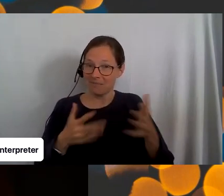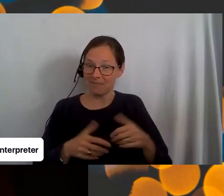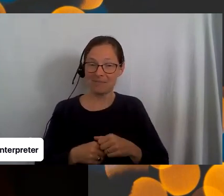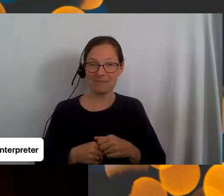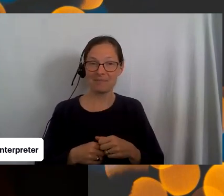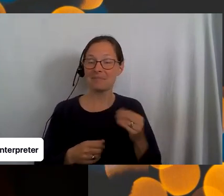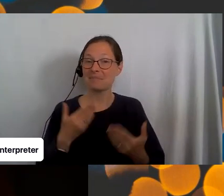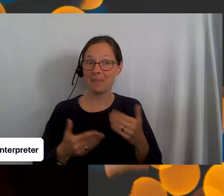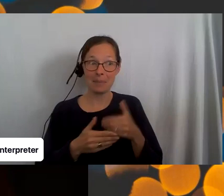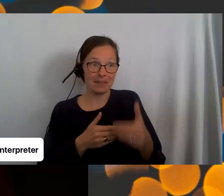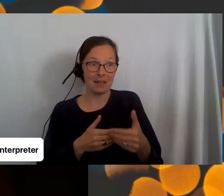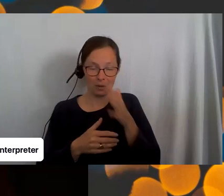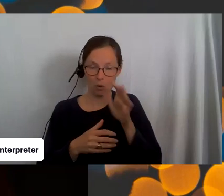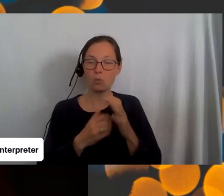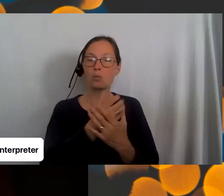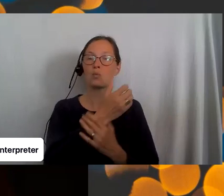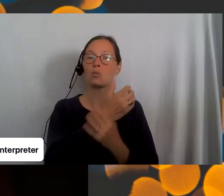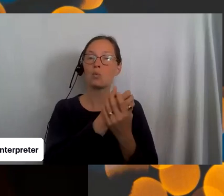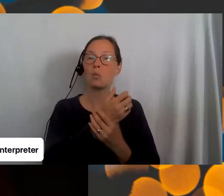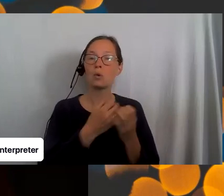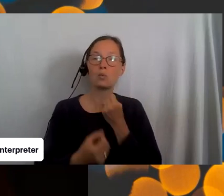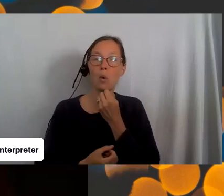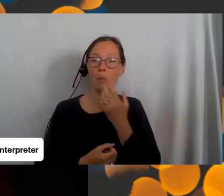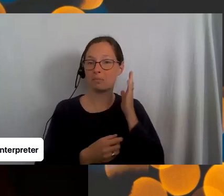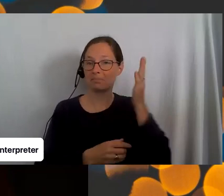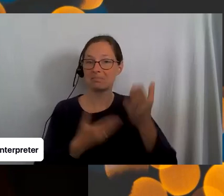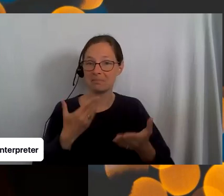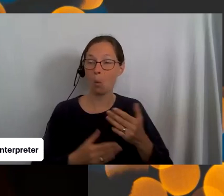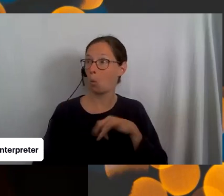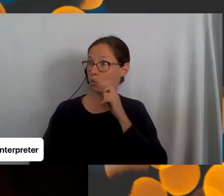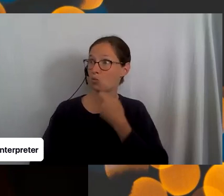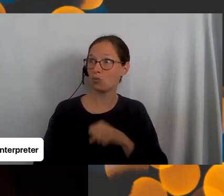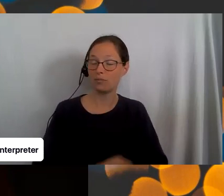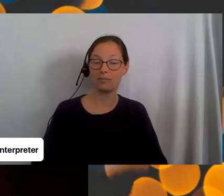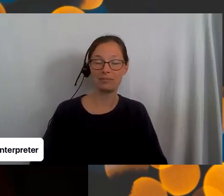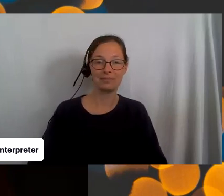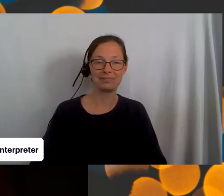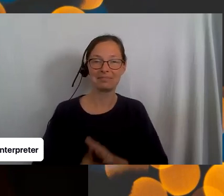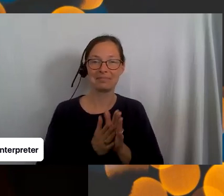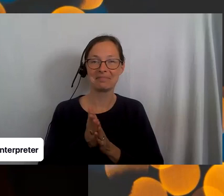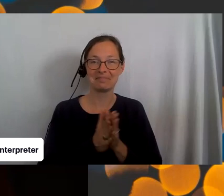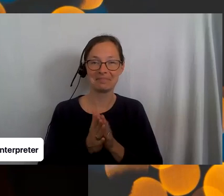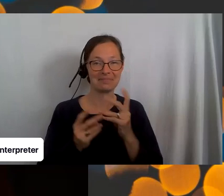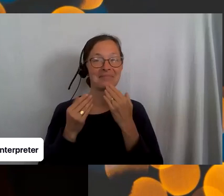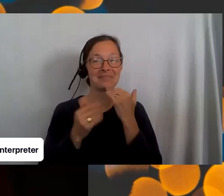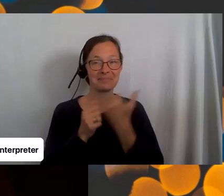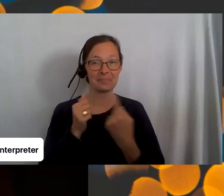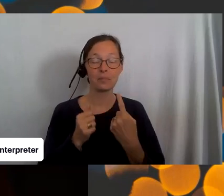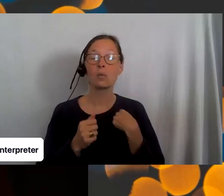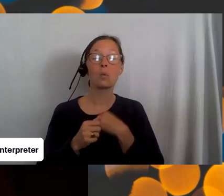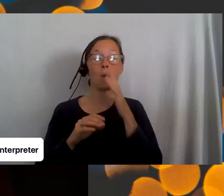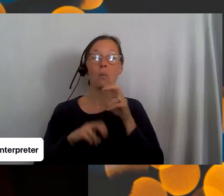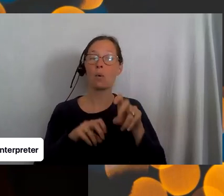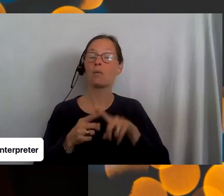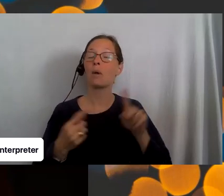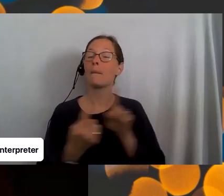And maybe next up we'll do a reformer one day. that's really cool. Can't wait. All right. Thank you, everybody. So we're going to be moving on to meet